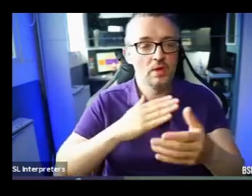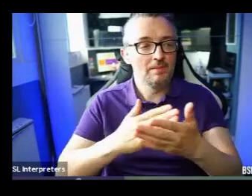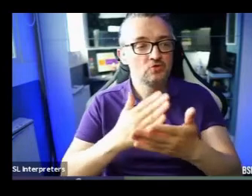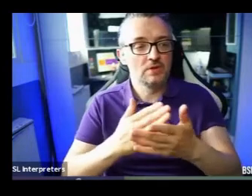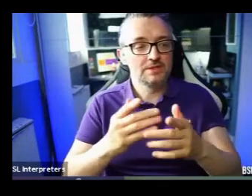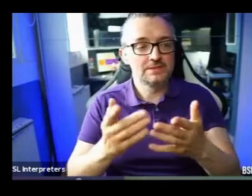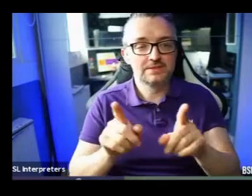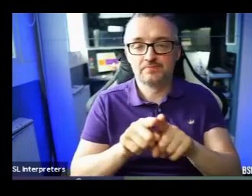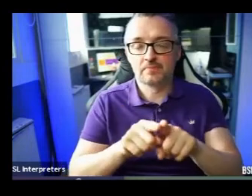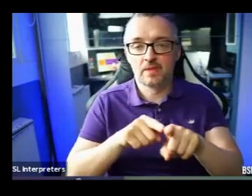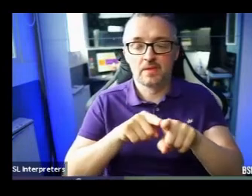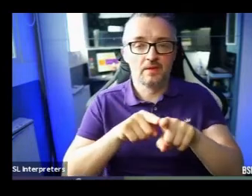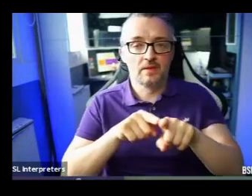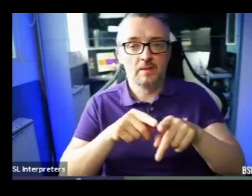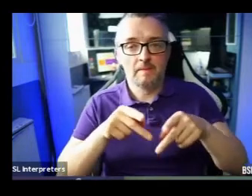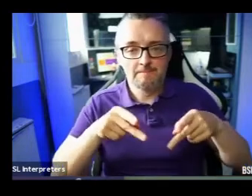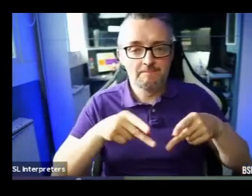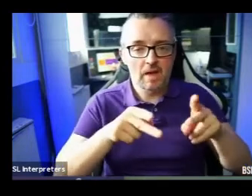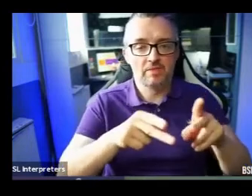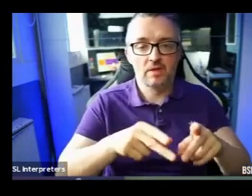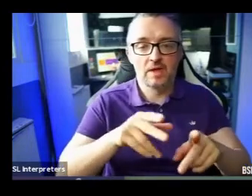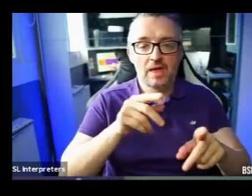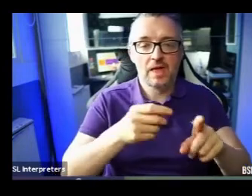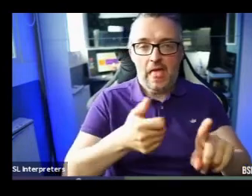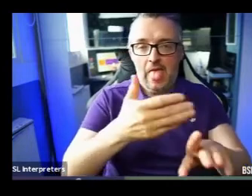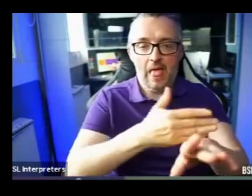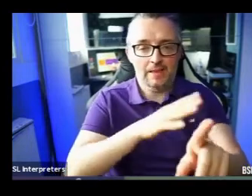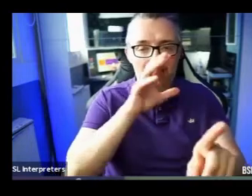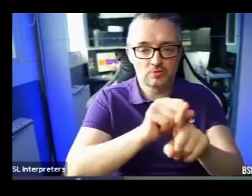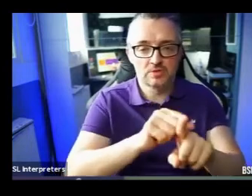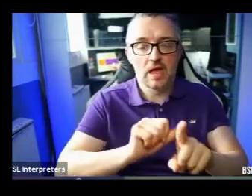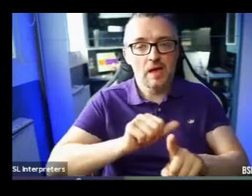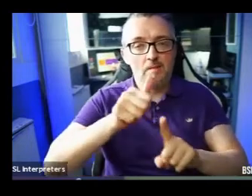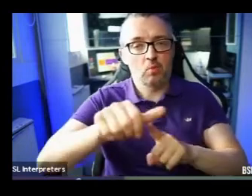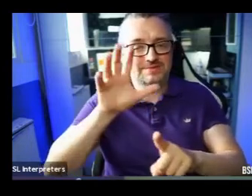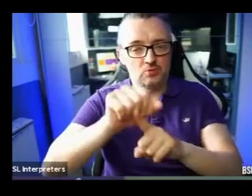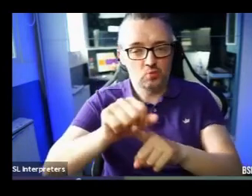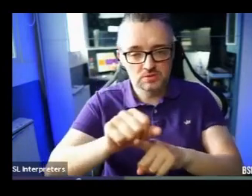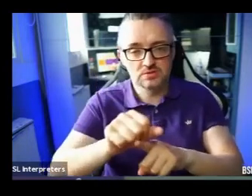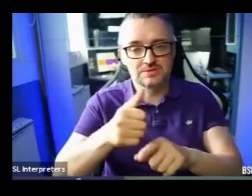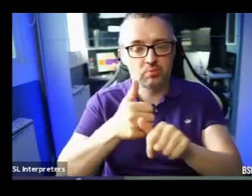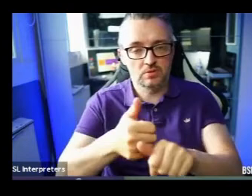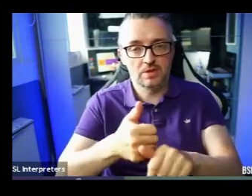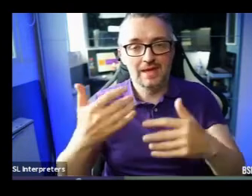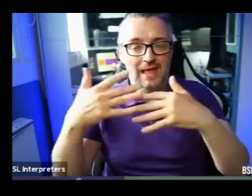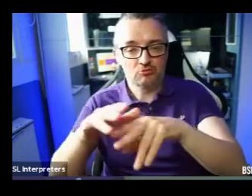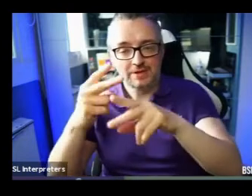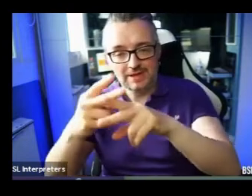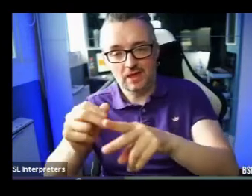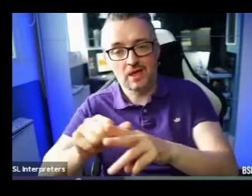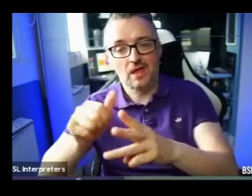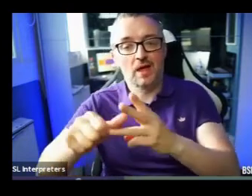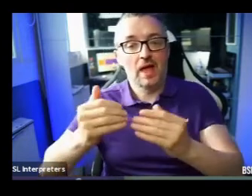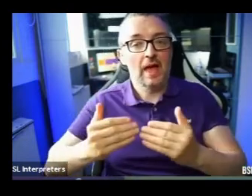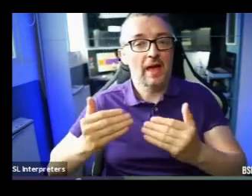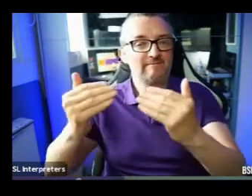try and ensure there's a path created that's got early diagnosis, post-diagnostic support, integrated care and advanced care all the